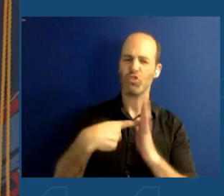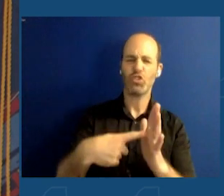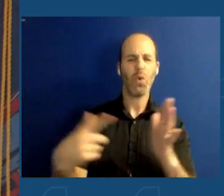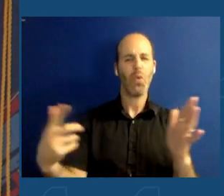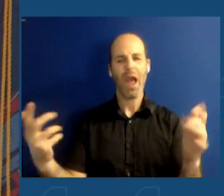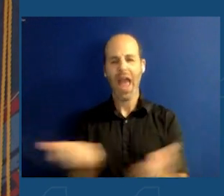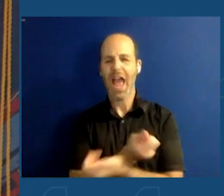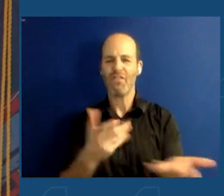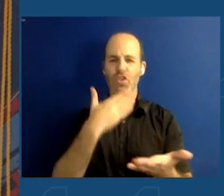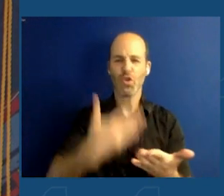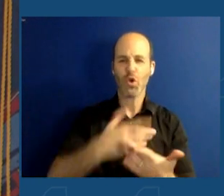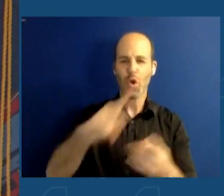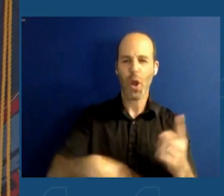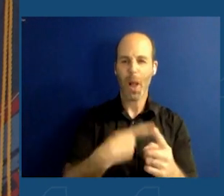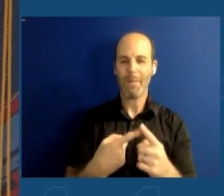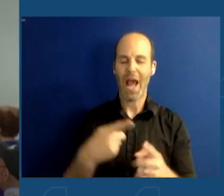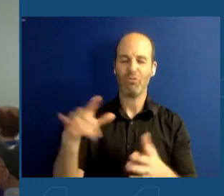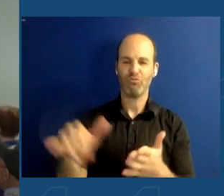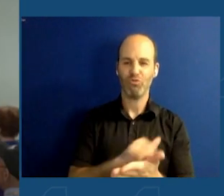in Syracuse. Thank you, everybody.